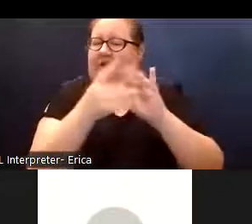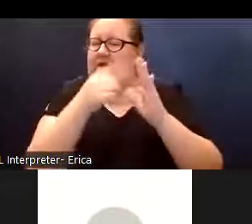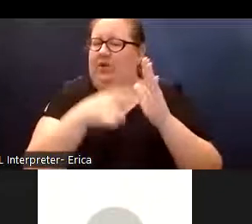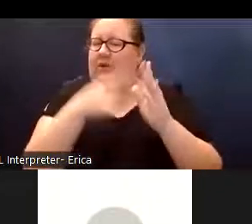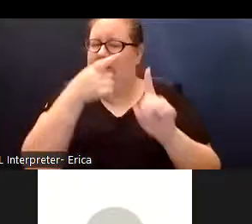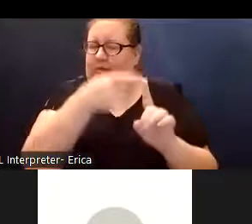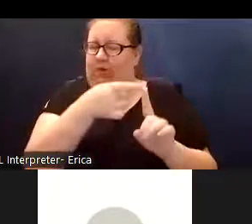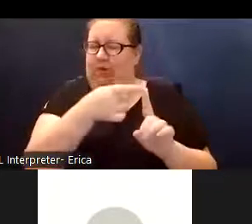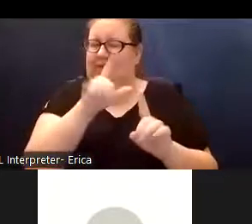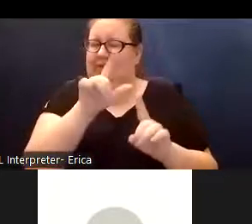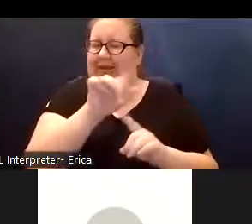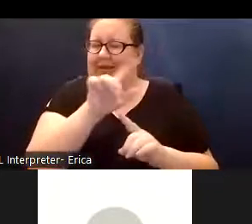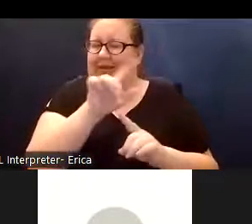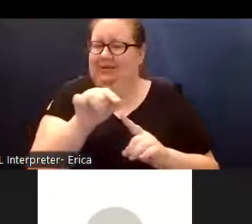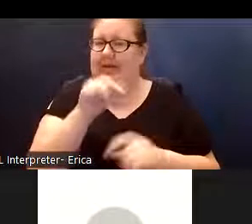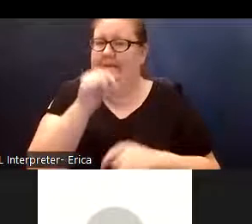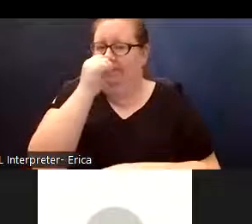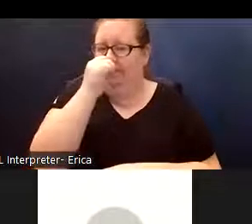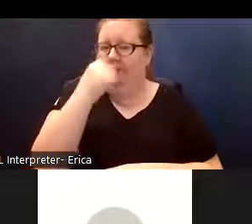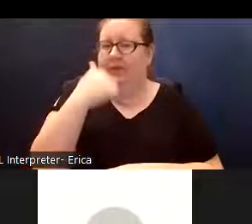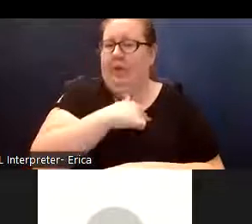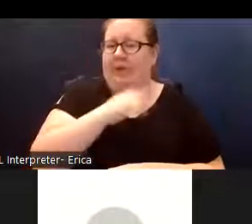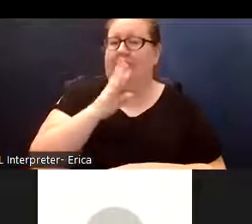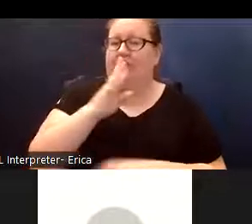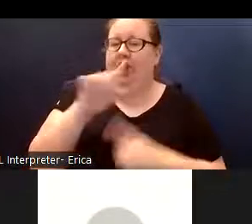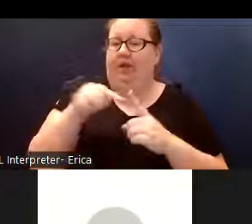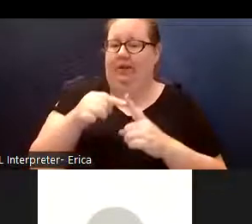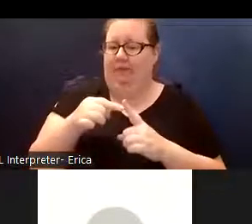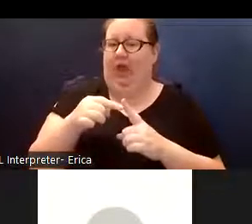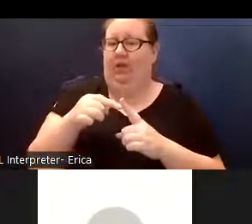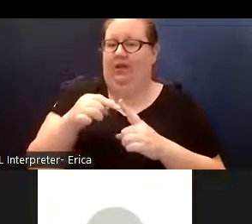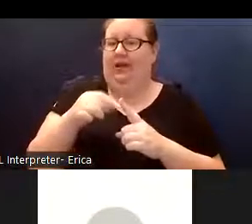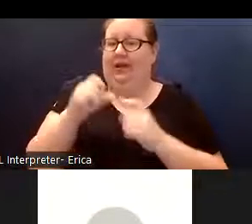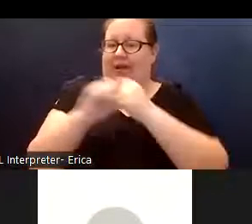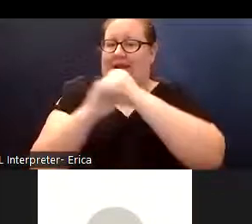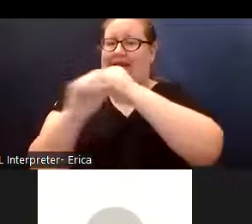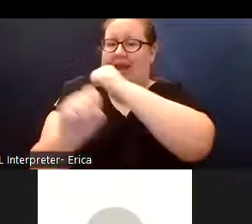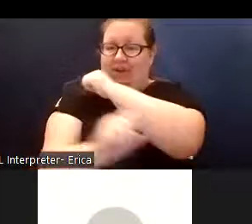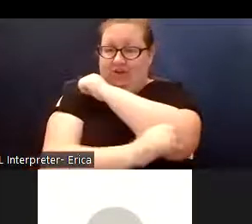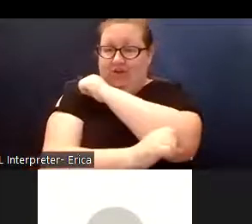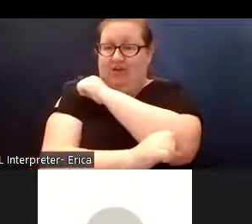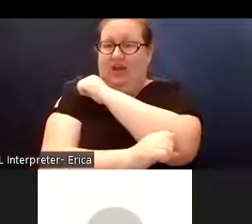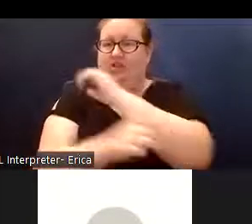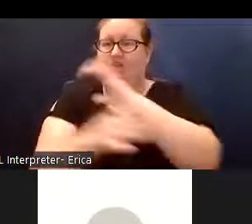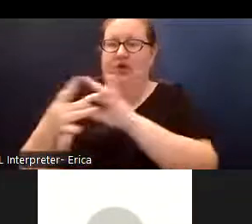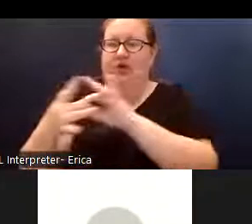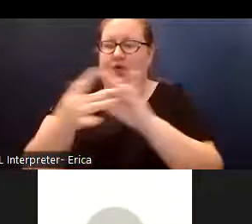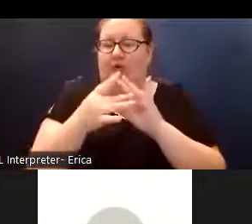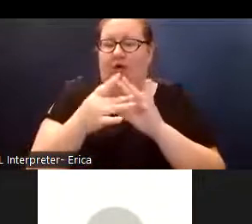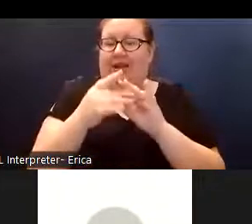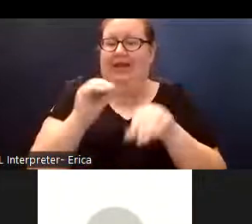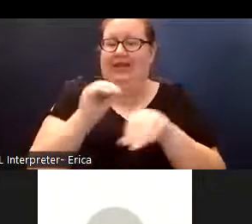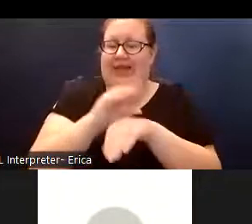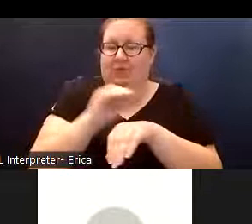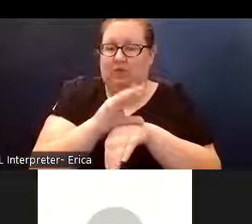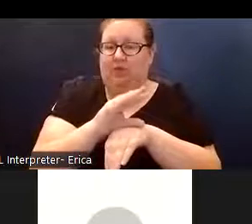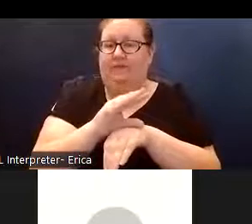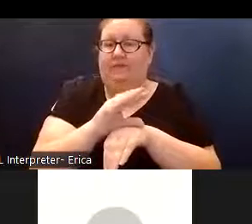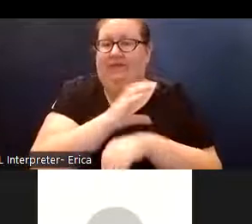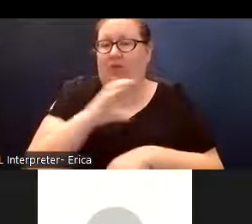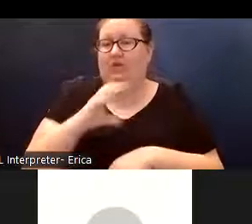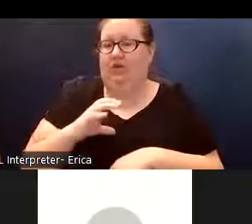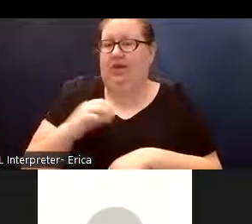is we've been talking about an infrastructure coordination council. And so we've started to form that